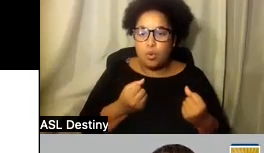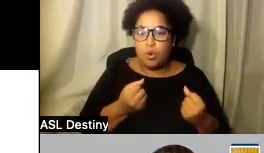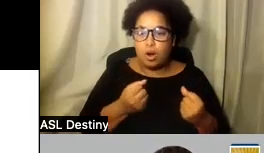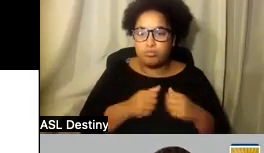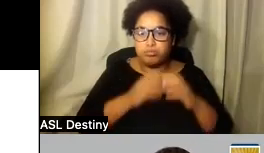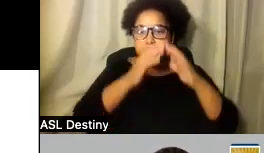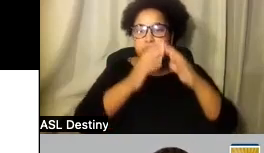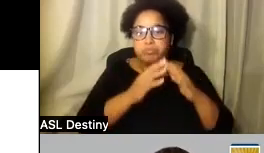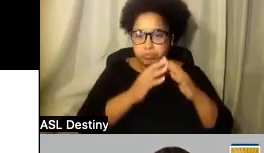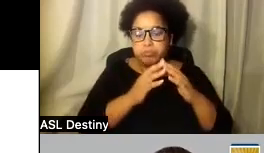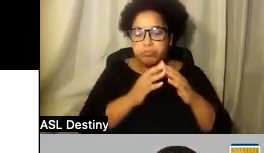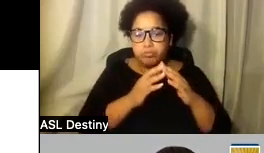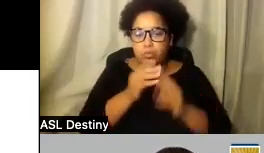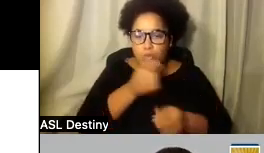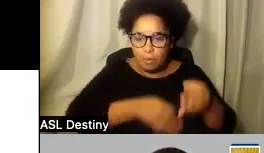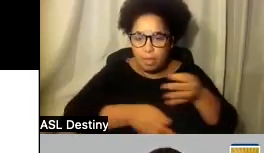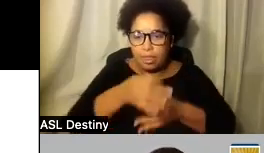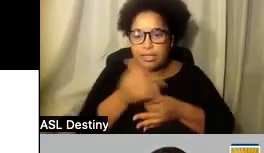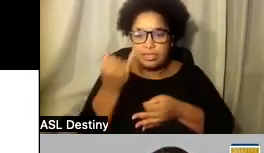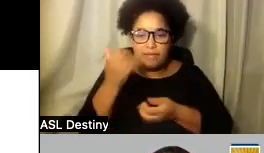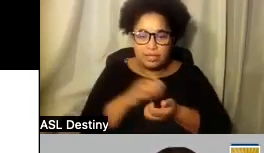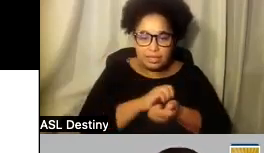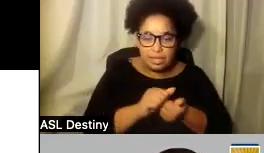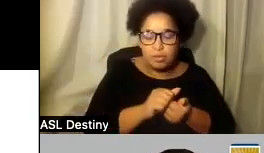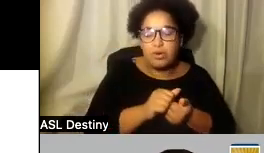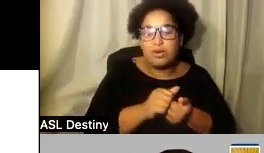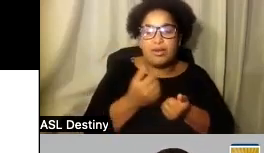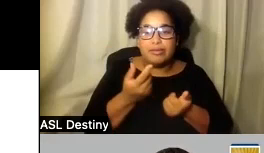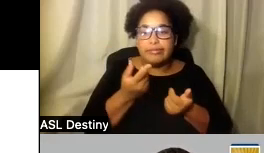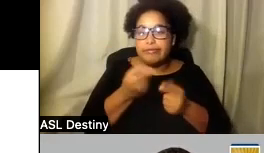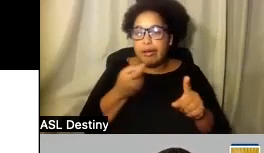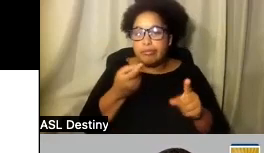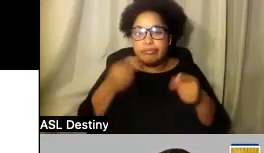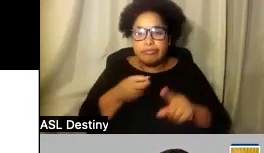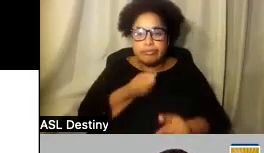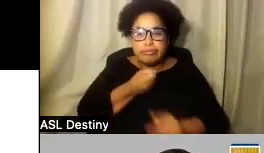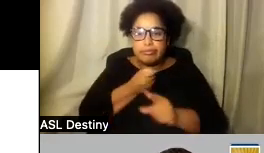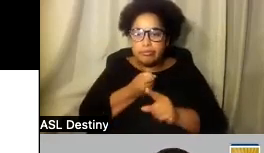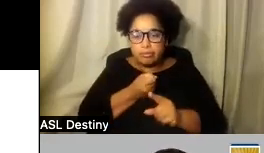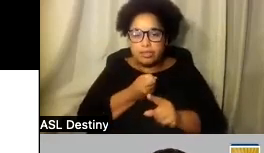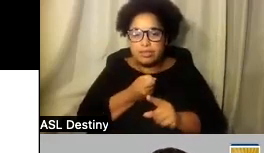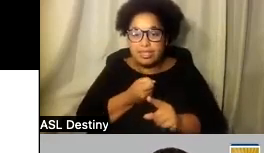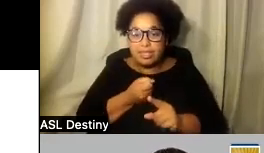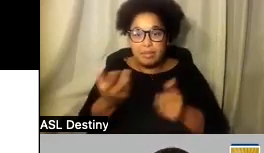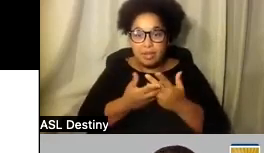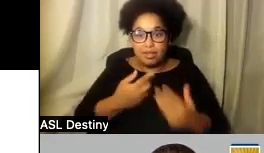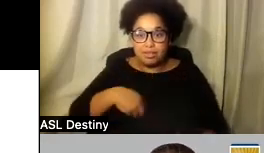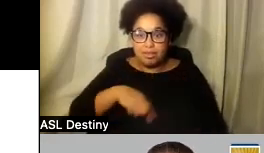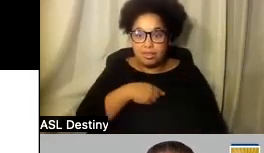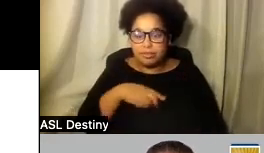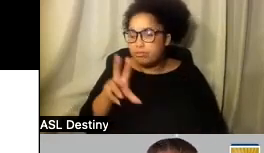replace anything that is damaged or destroyed by disaster. So that right there is not considered a